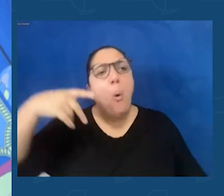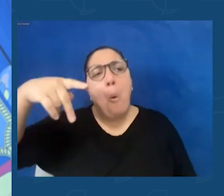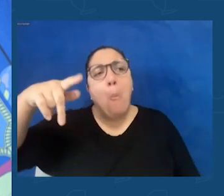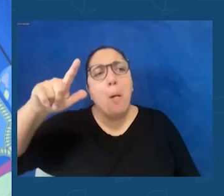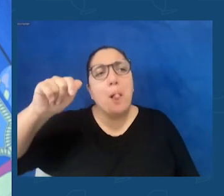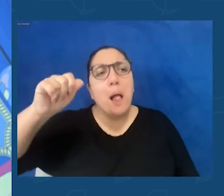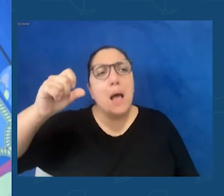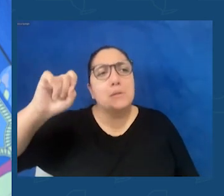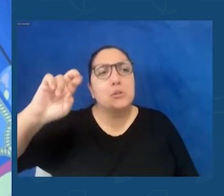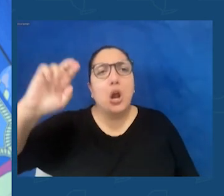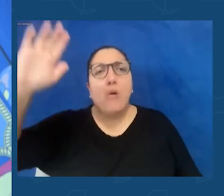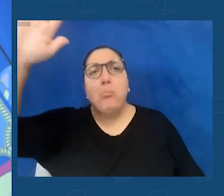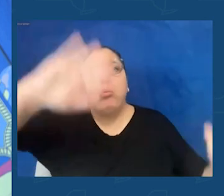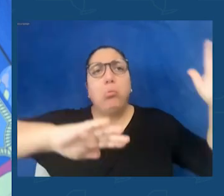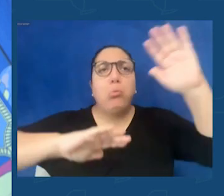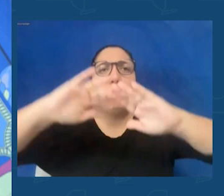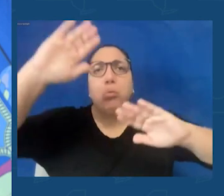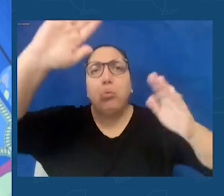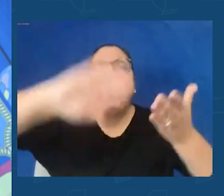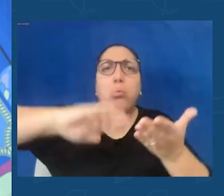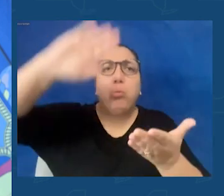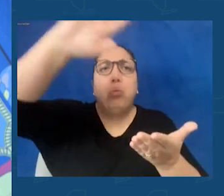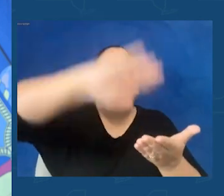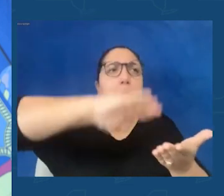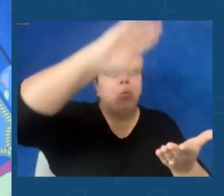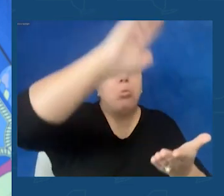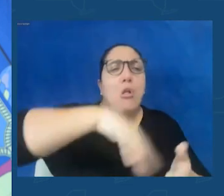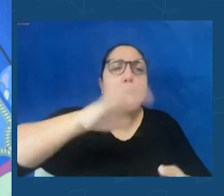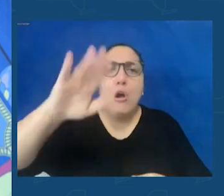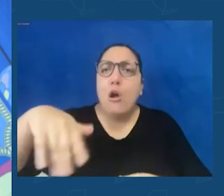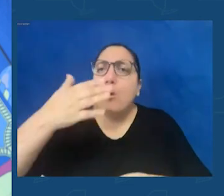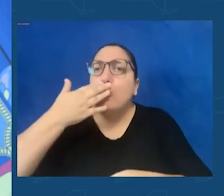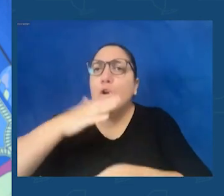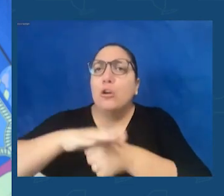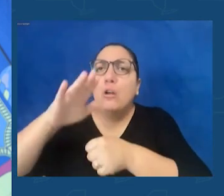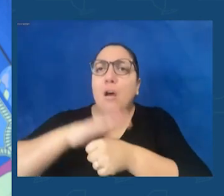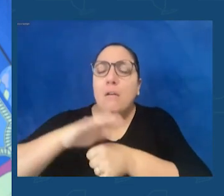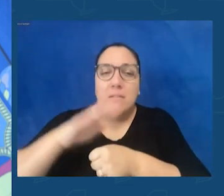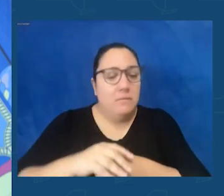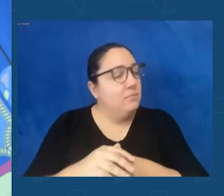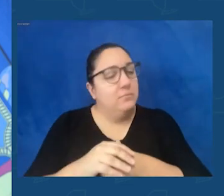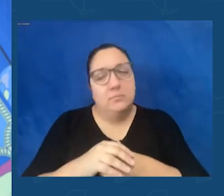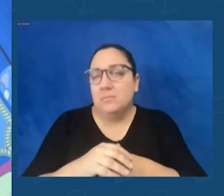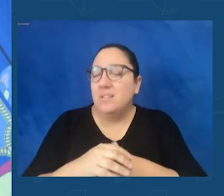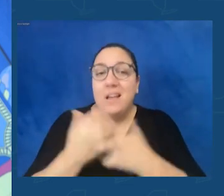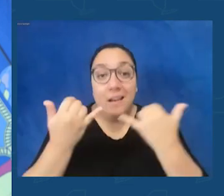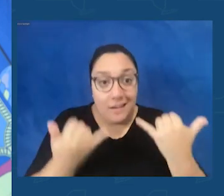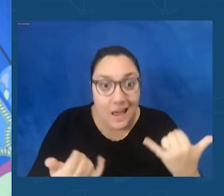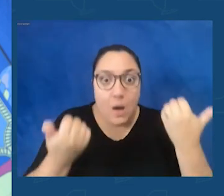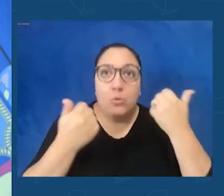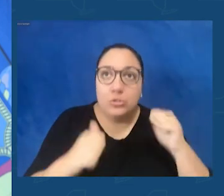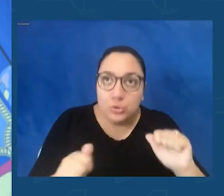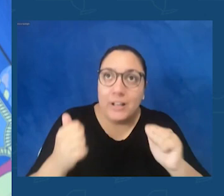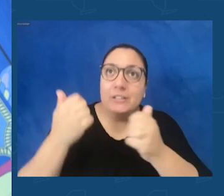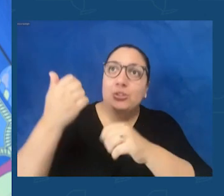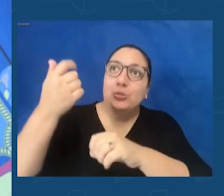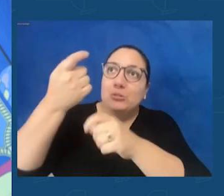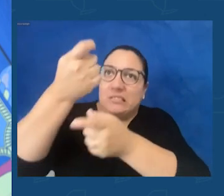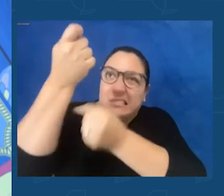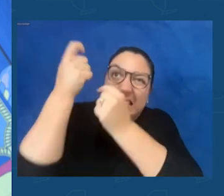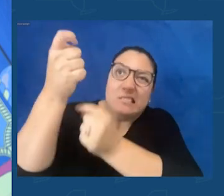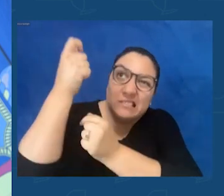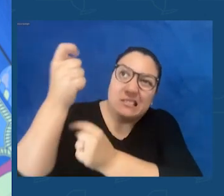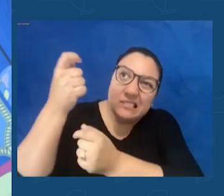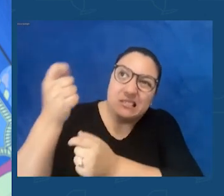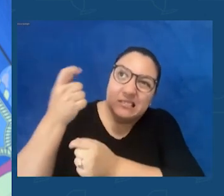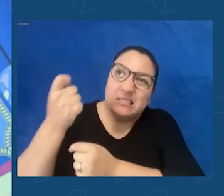like, we're still trying to peel it back and unveil the grandeur of yesteryear. And that's what so many of your communities have.